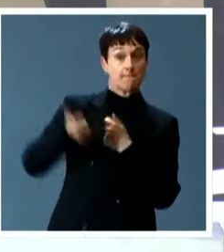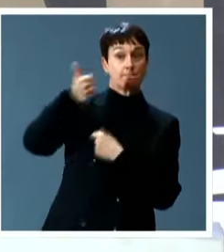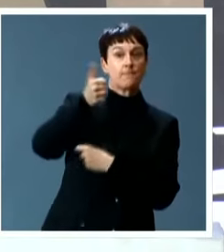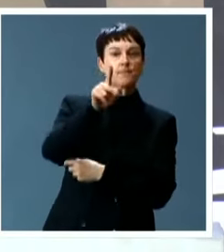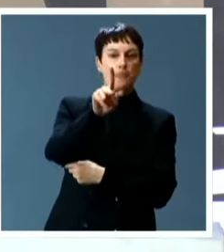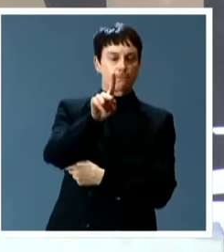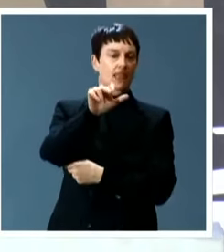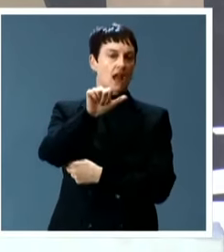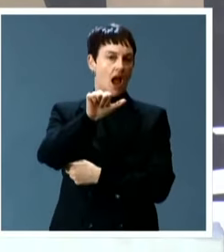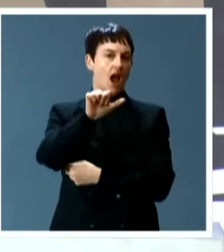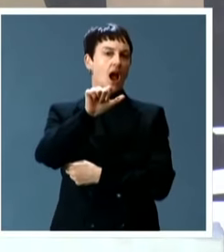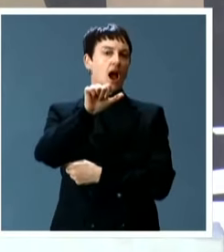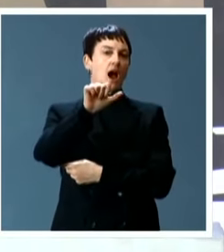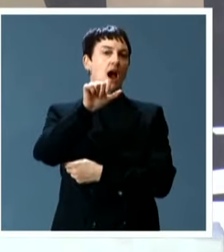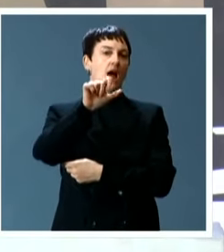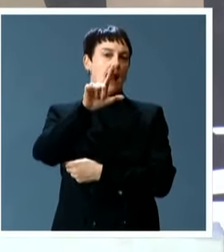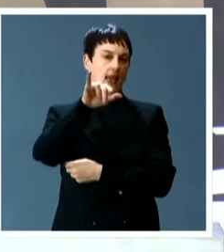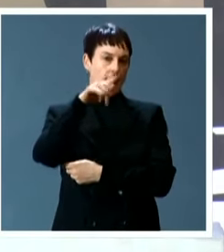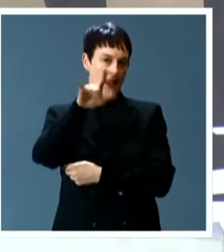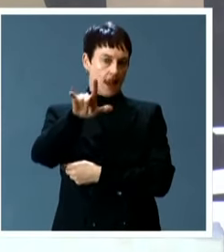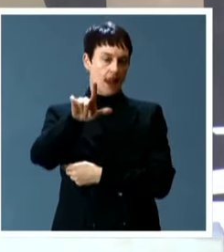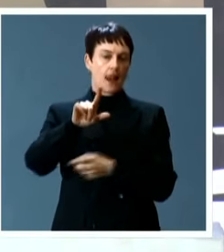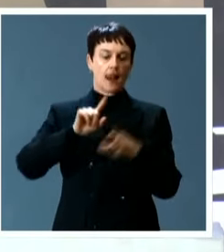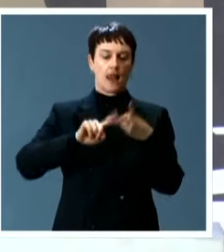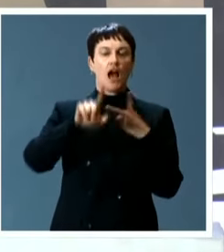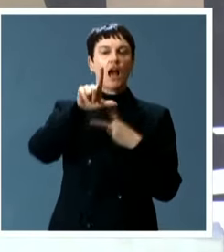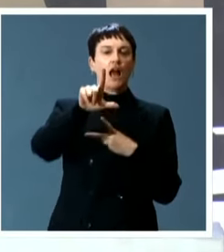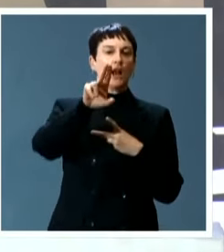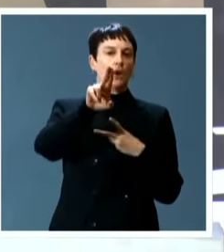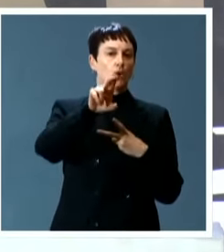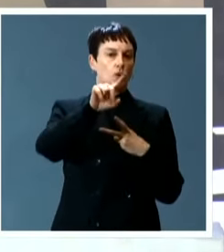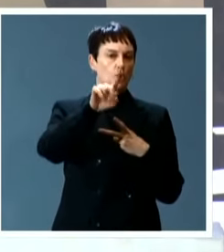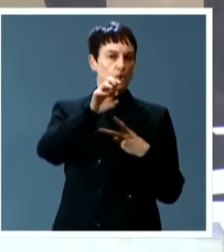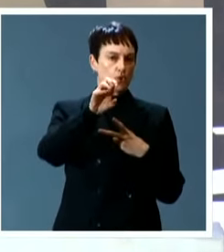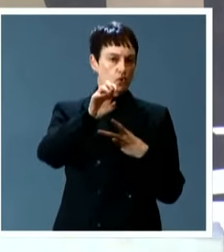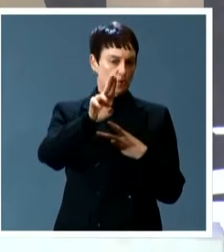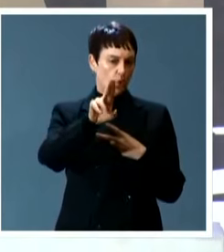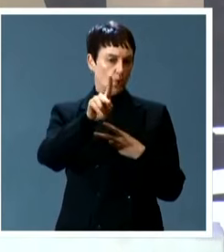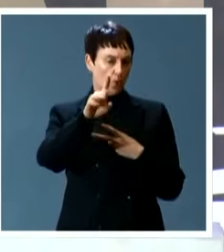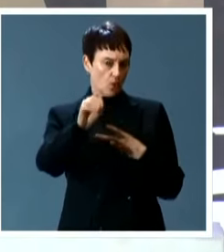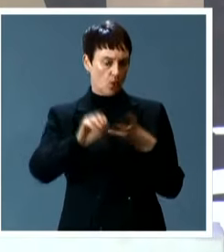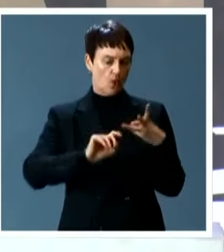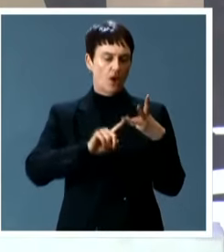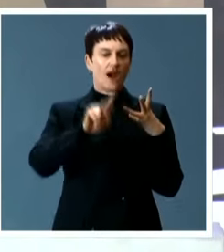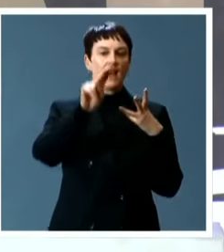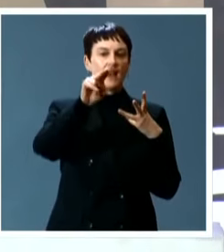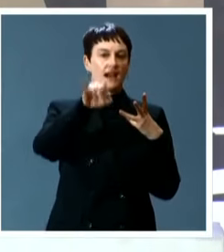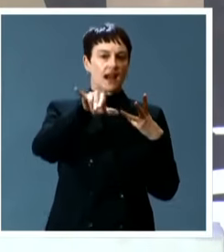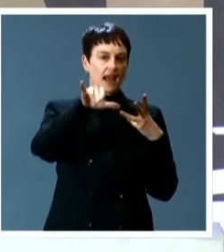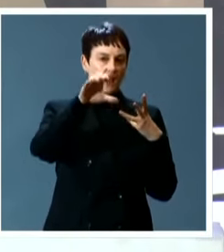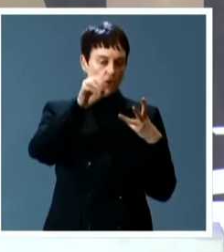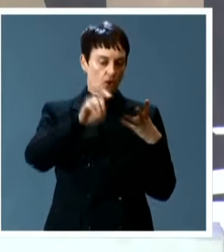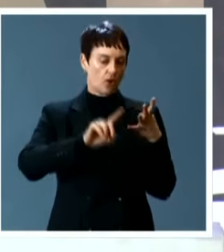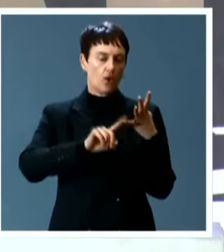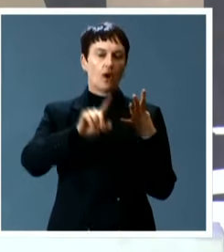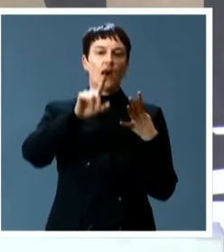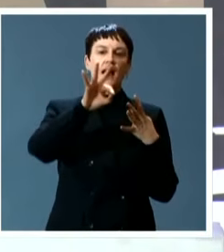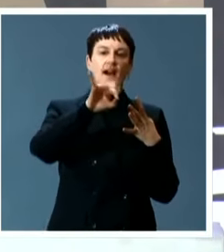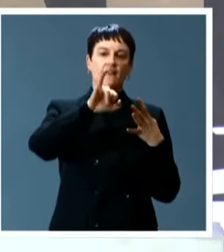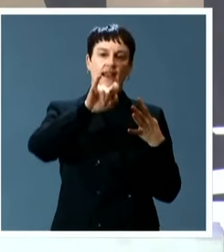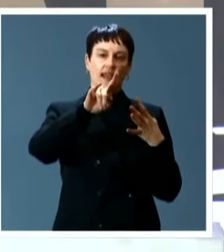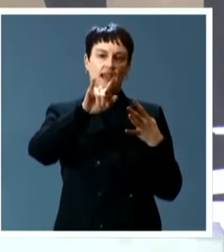Goga, with great help from Luzu Kokoti, Neo Mokhopa, Lee Davis, Figile